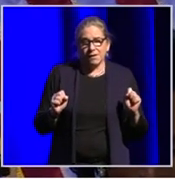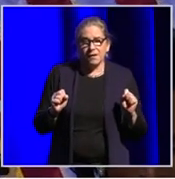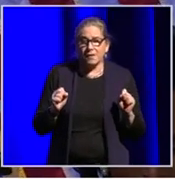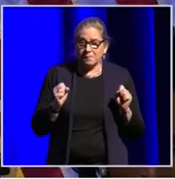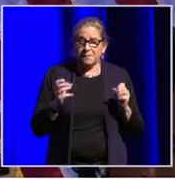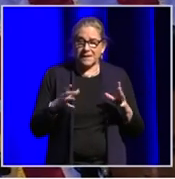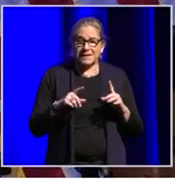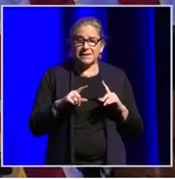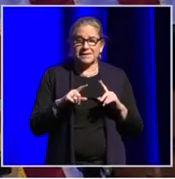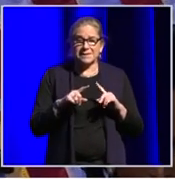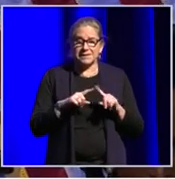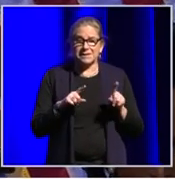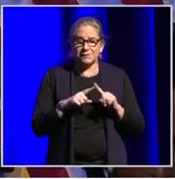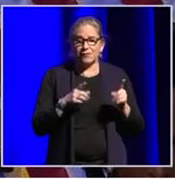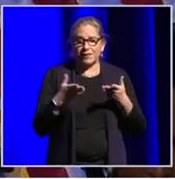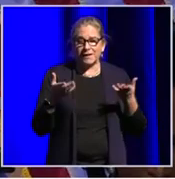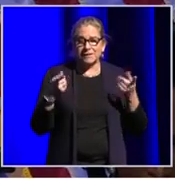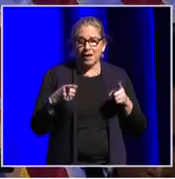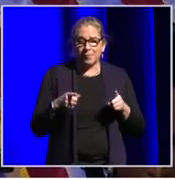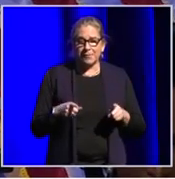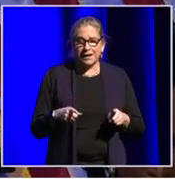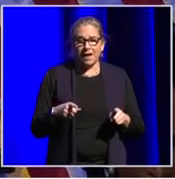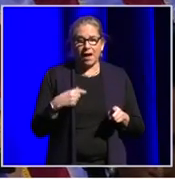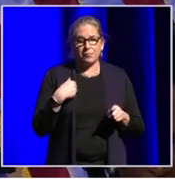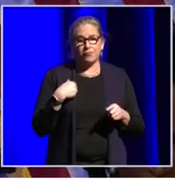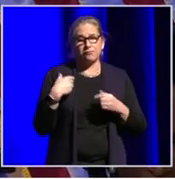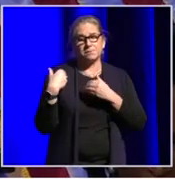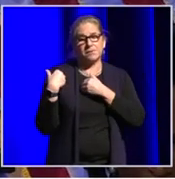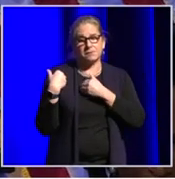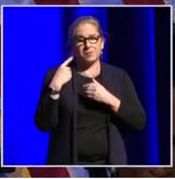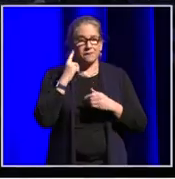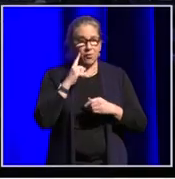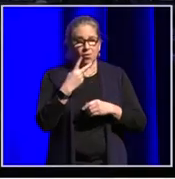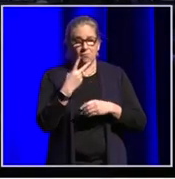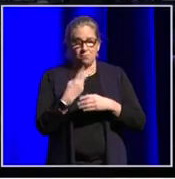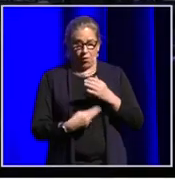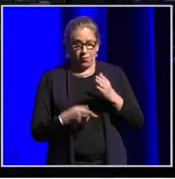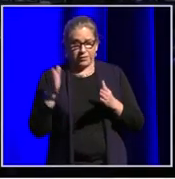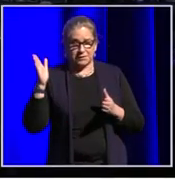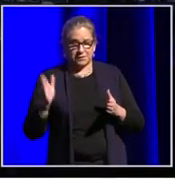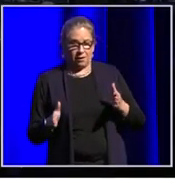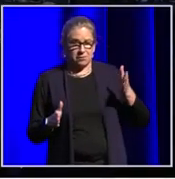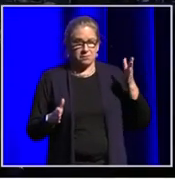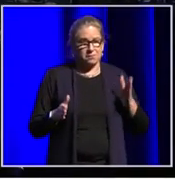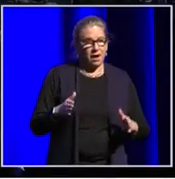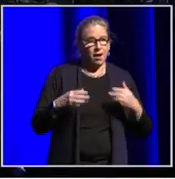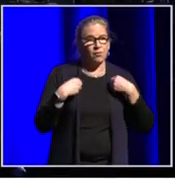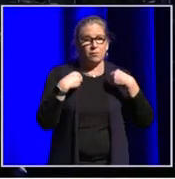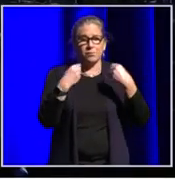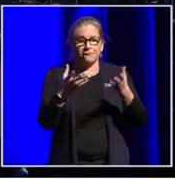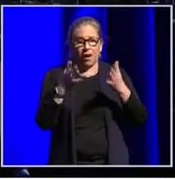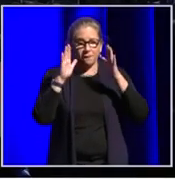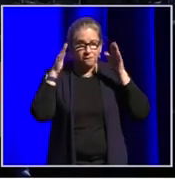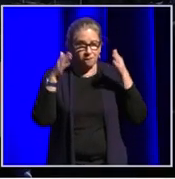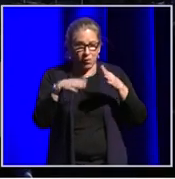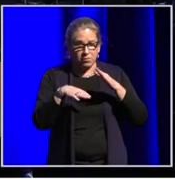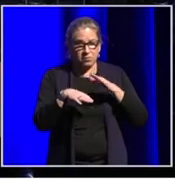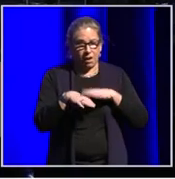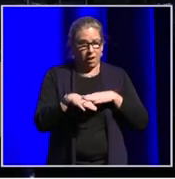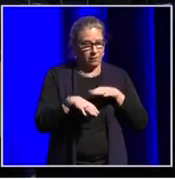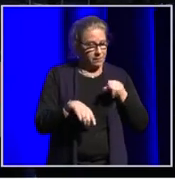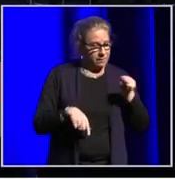both. Doing so will require focus, creativity, eschewing ideology, and an ability to work